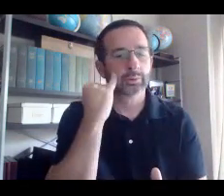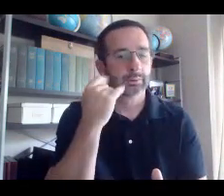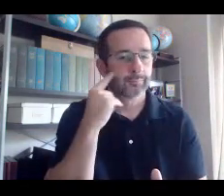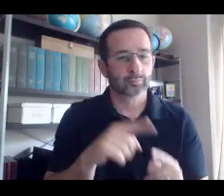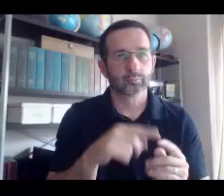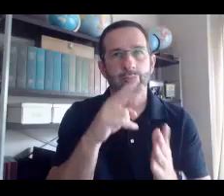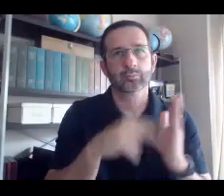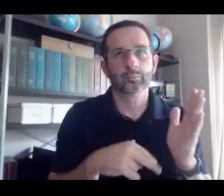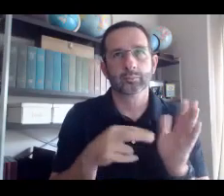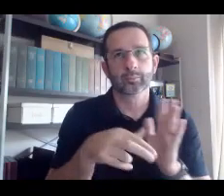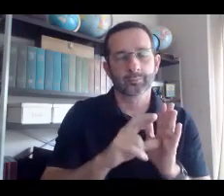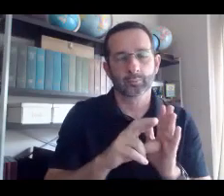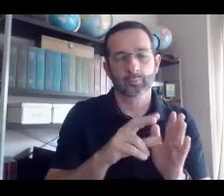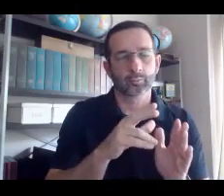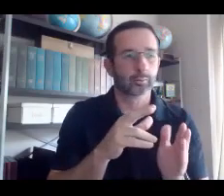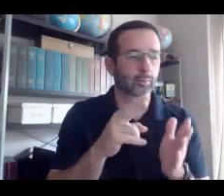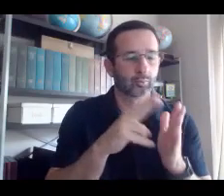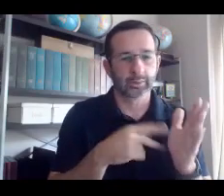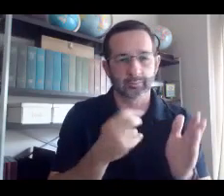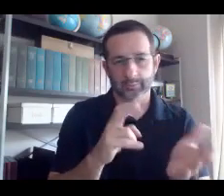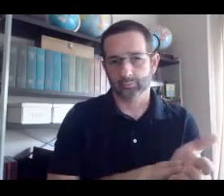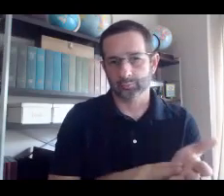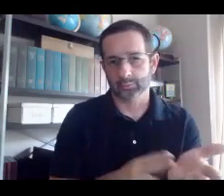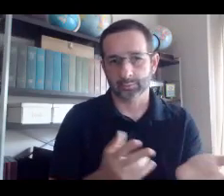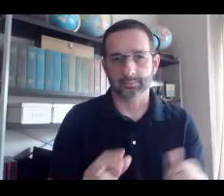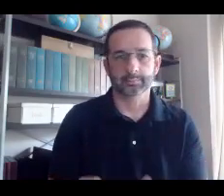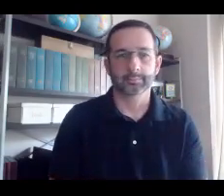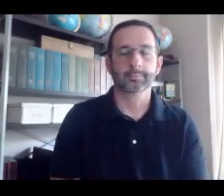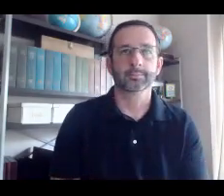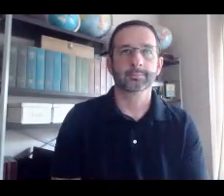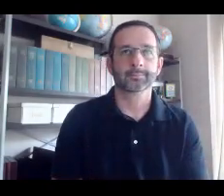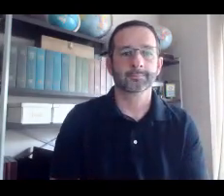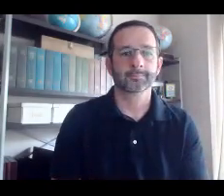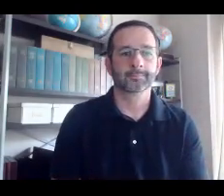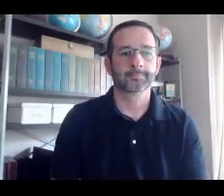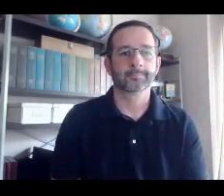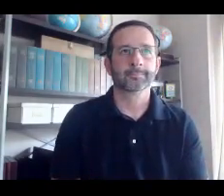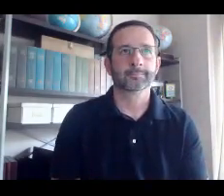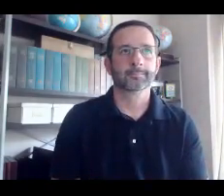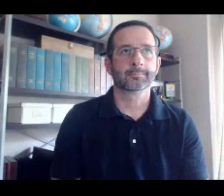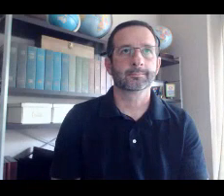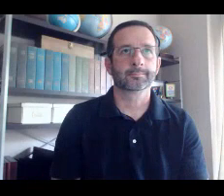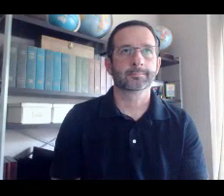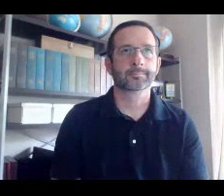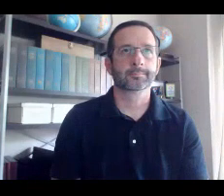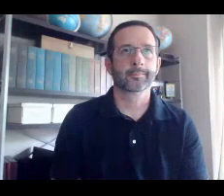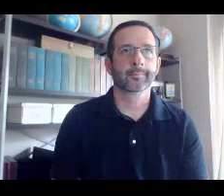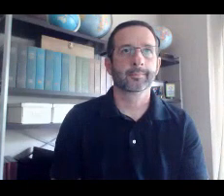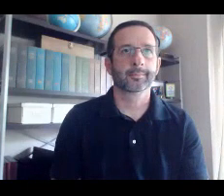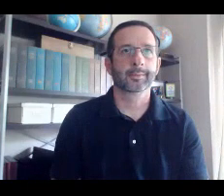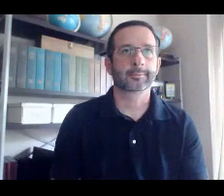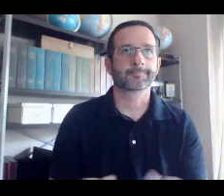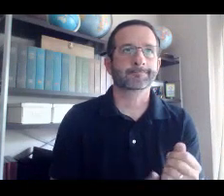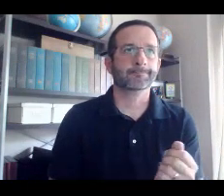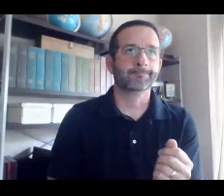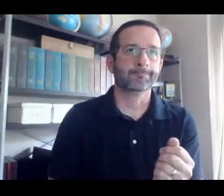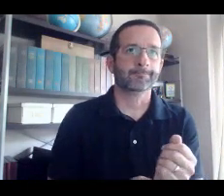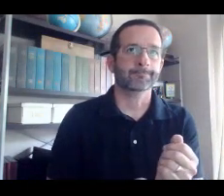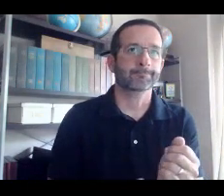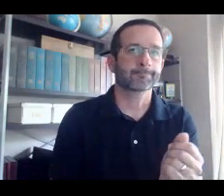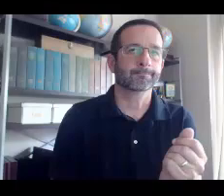don't require you to read through that, we'd recommend reviewing the contract whenever you have time to do so.